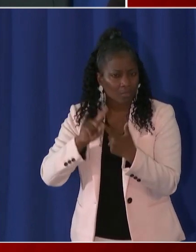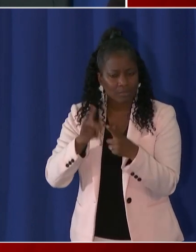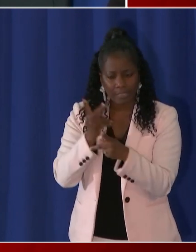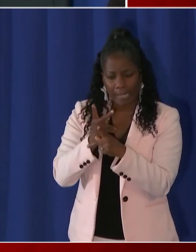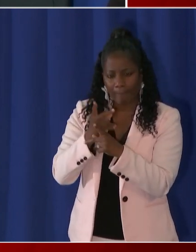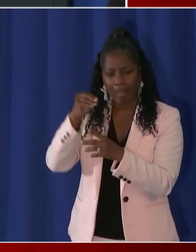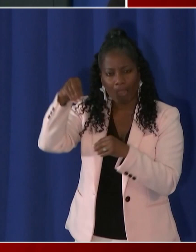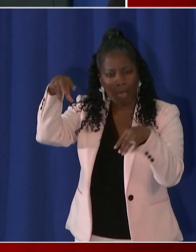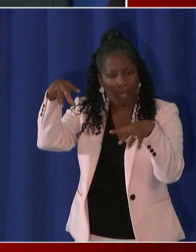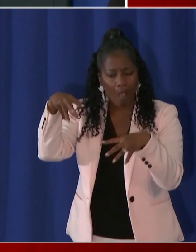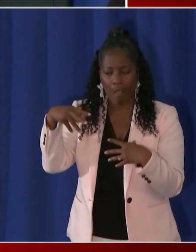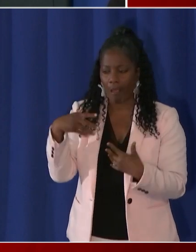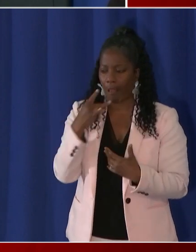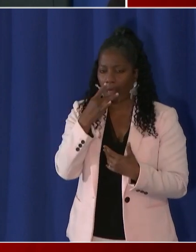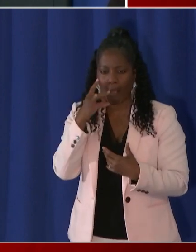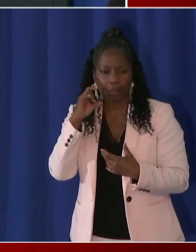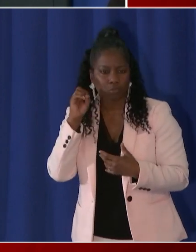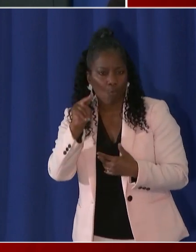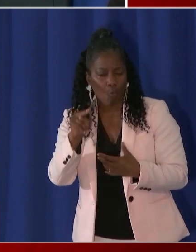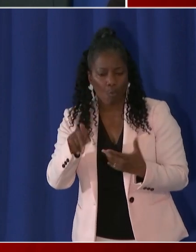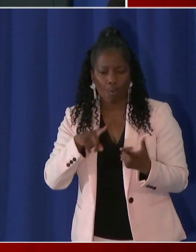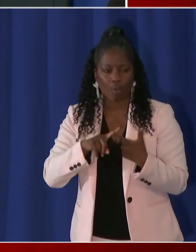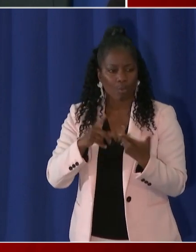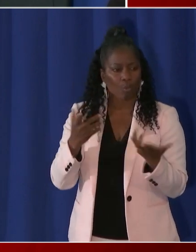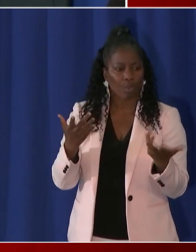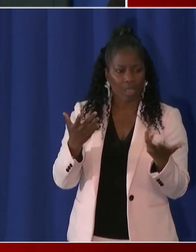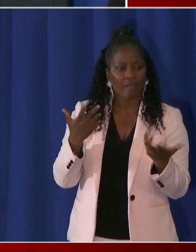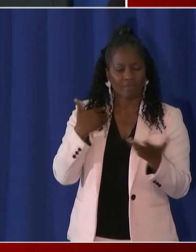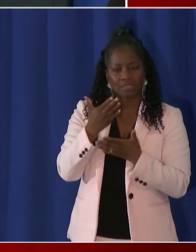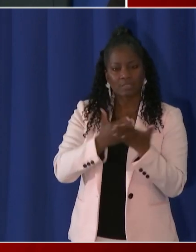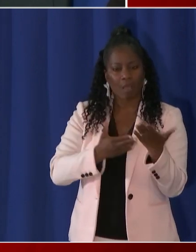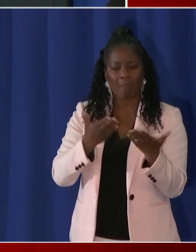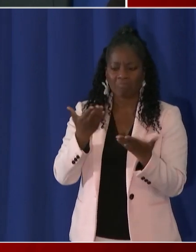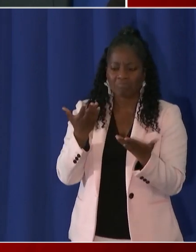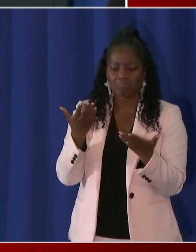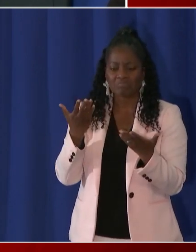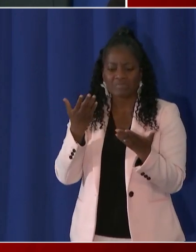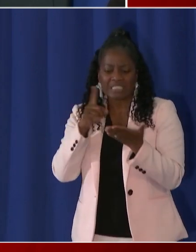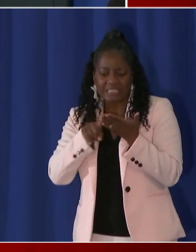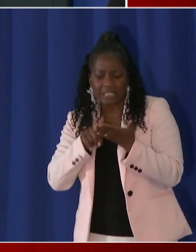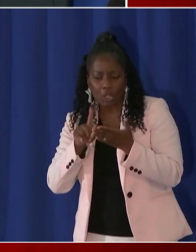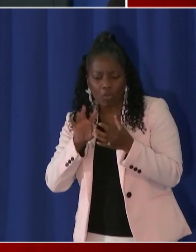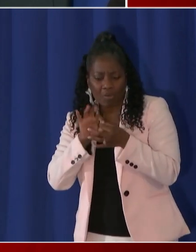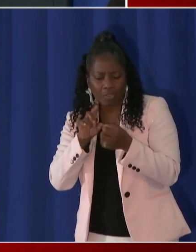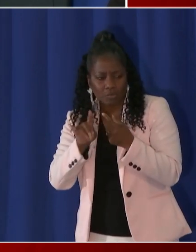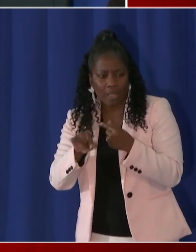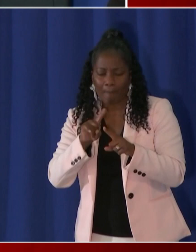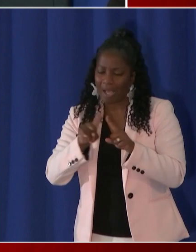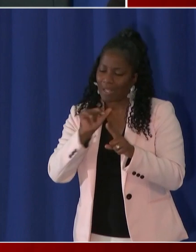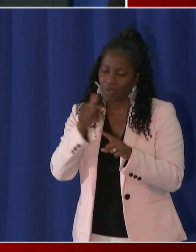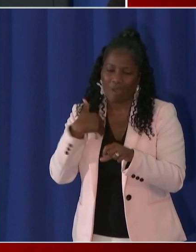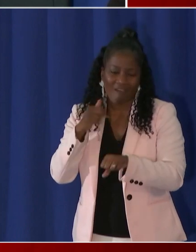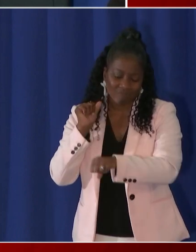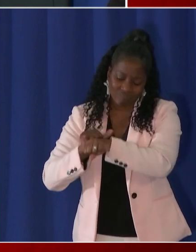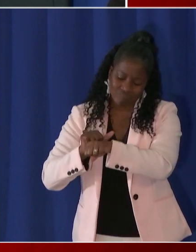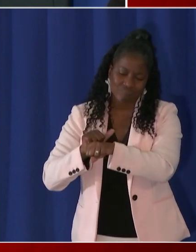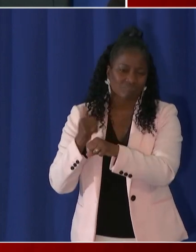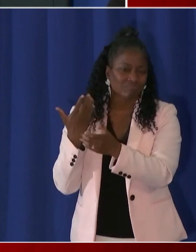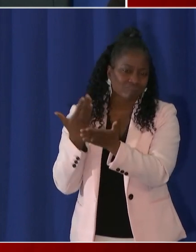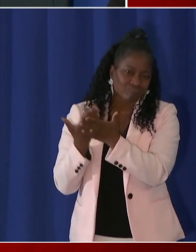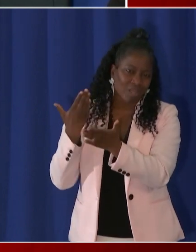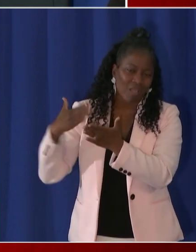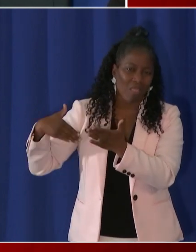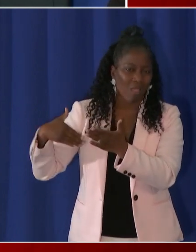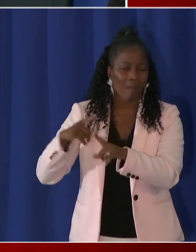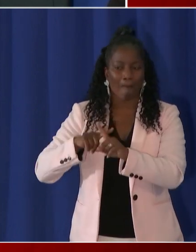lights on and all that kind of thing. We've got some preliminary indicators about that, but I don't have anything concrete on that just